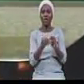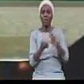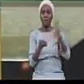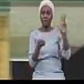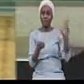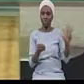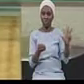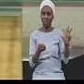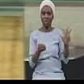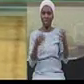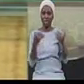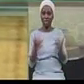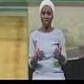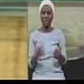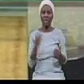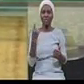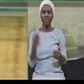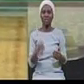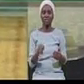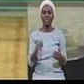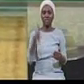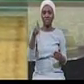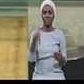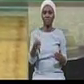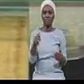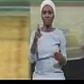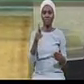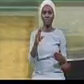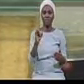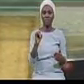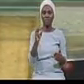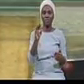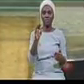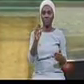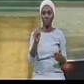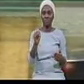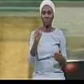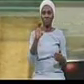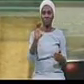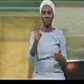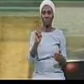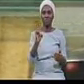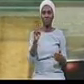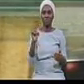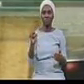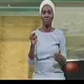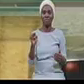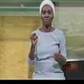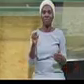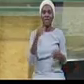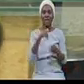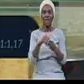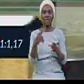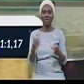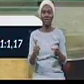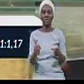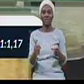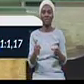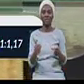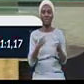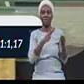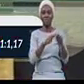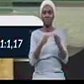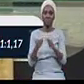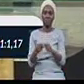repentance. The prince over the land, the prince over the community, the king, the ruler, the leader